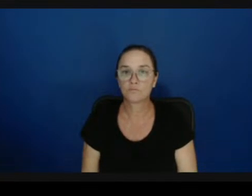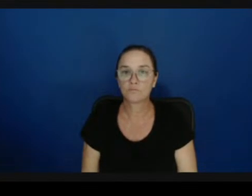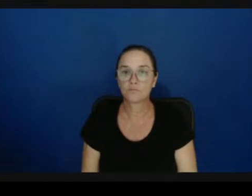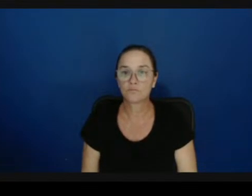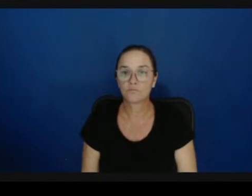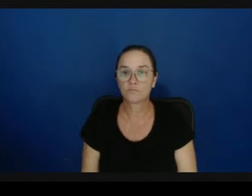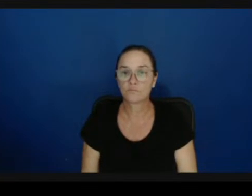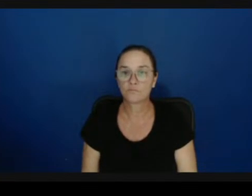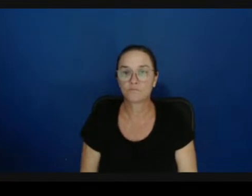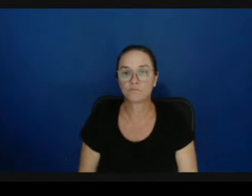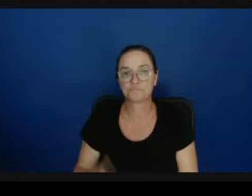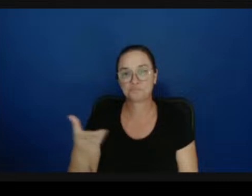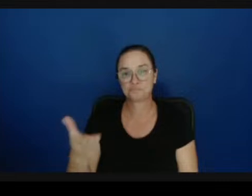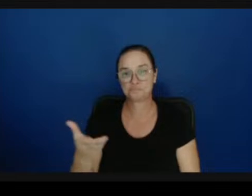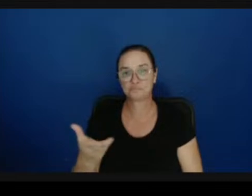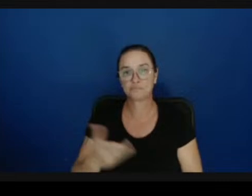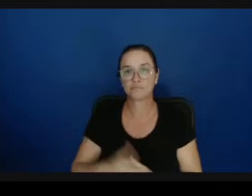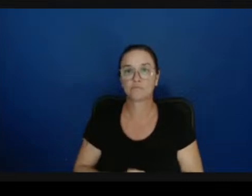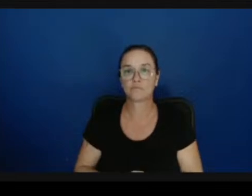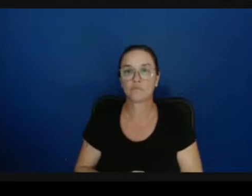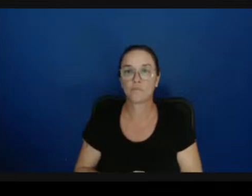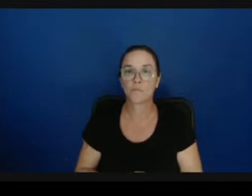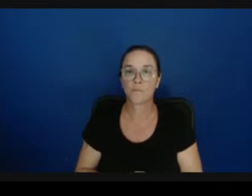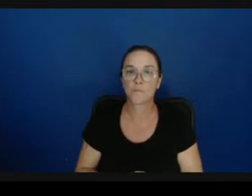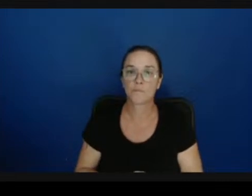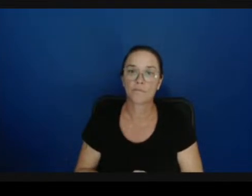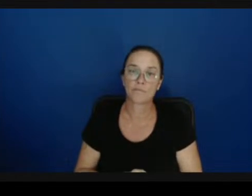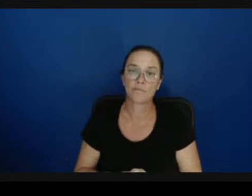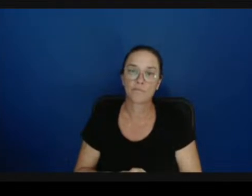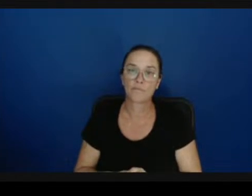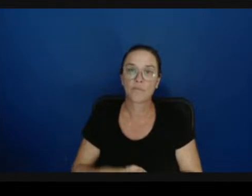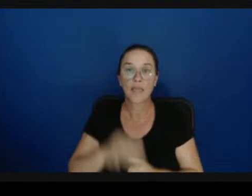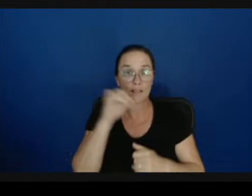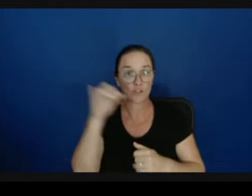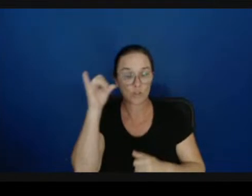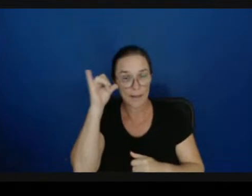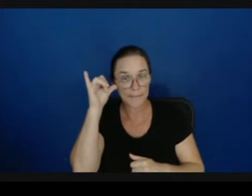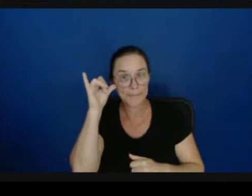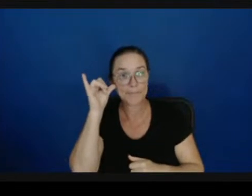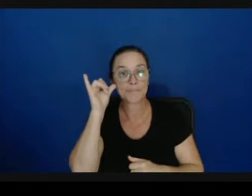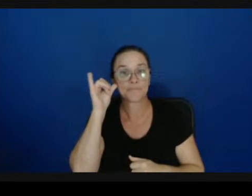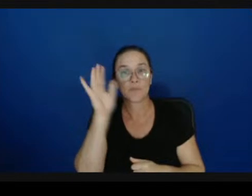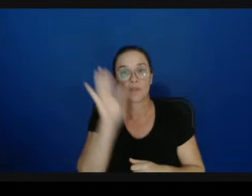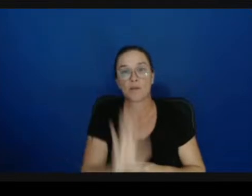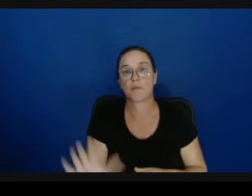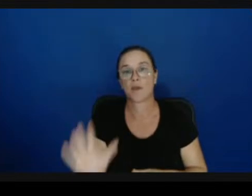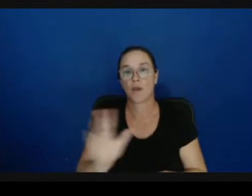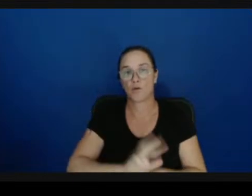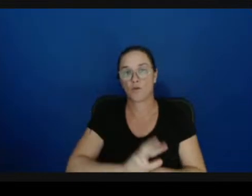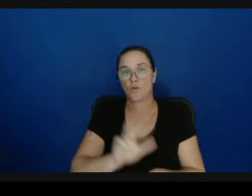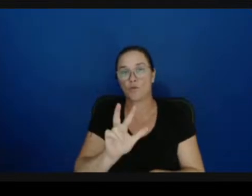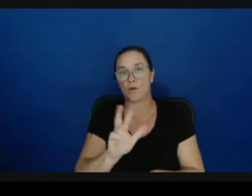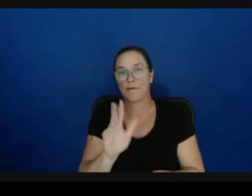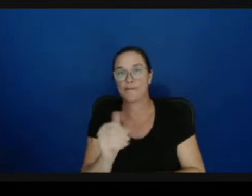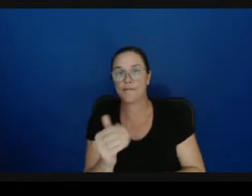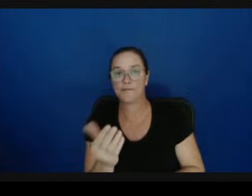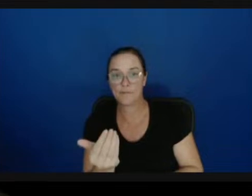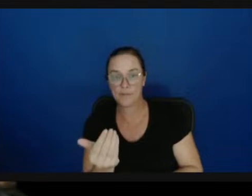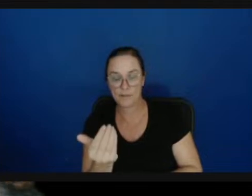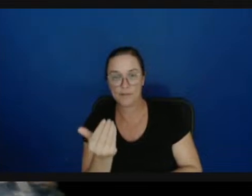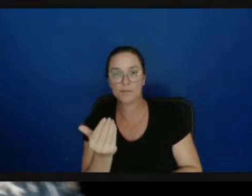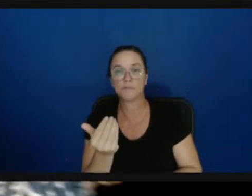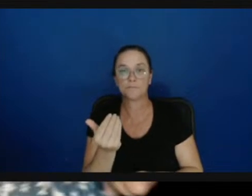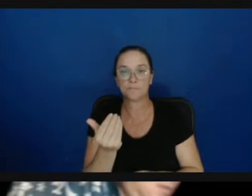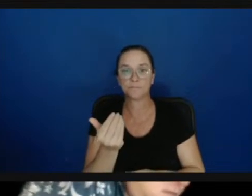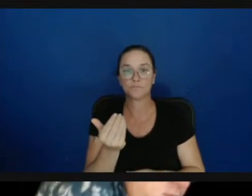There we go. Most recent one, where yesterday at around 3:15, right there,